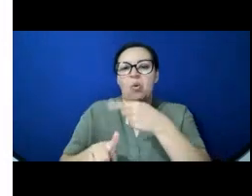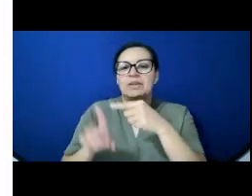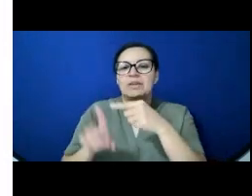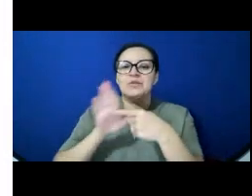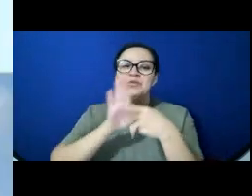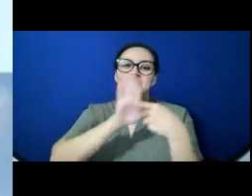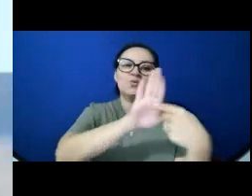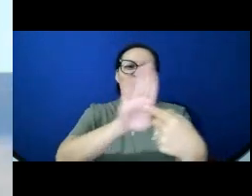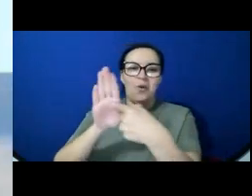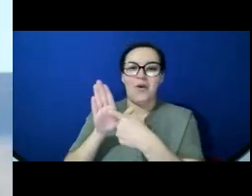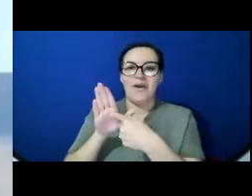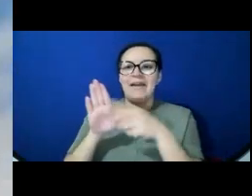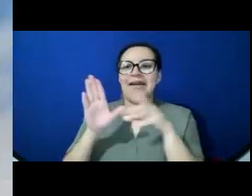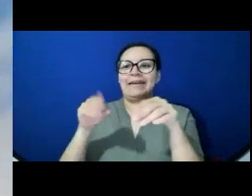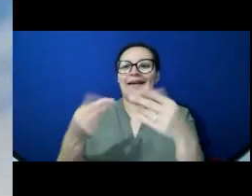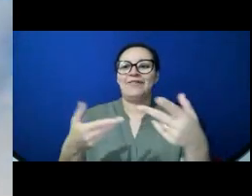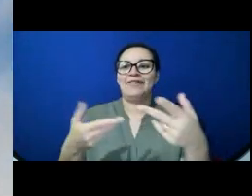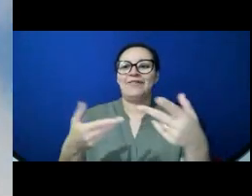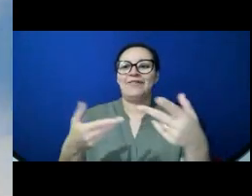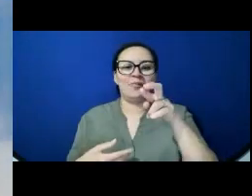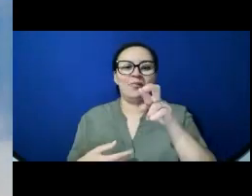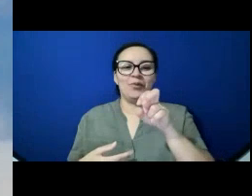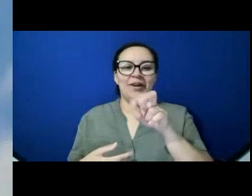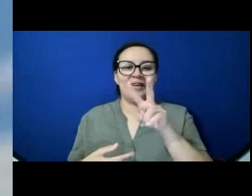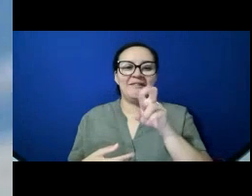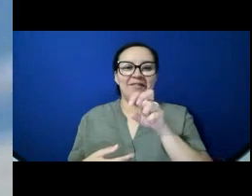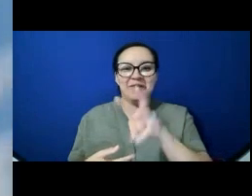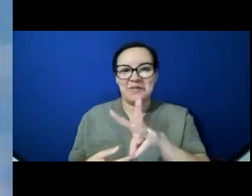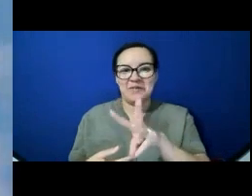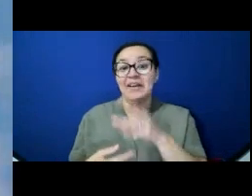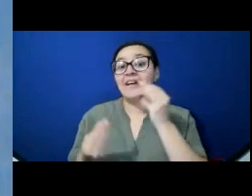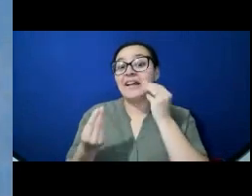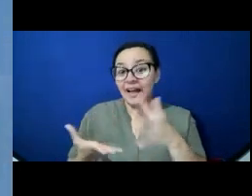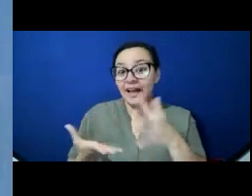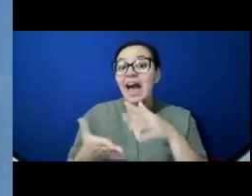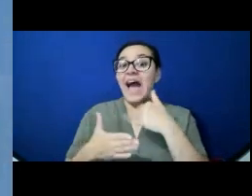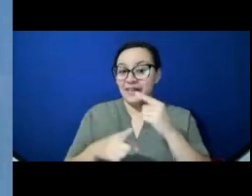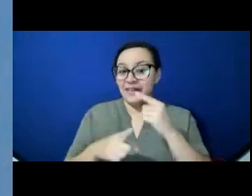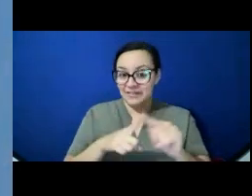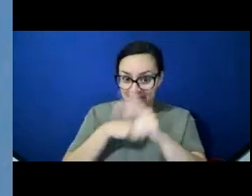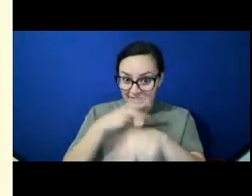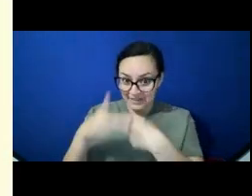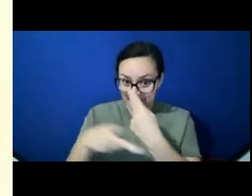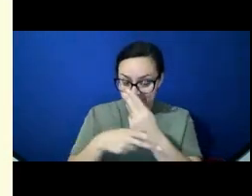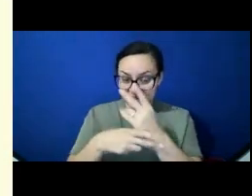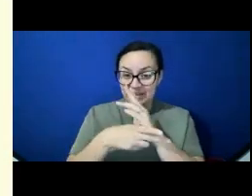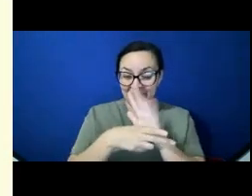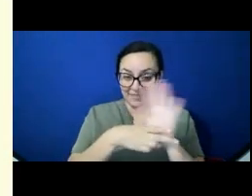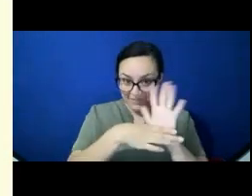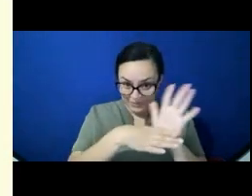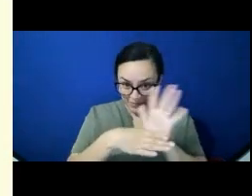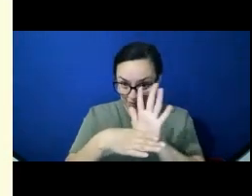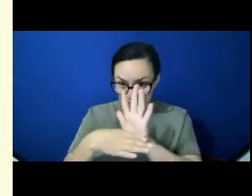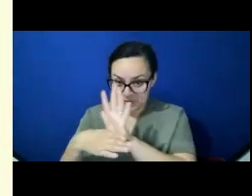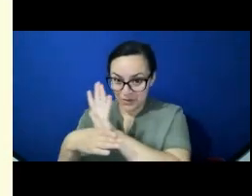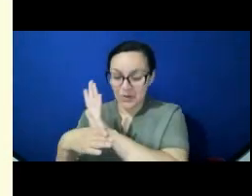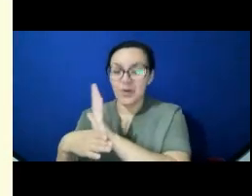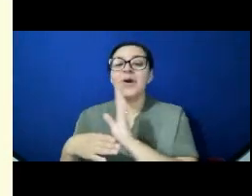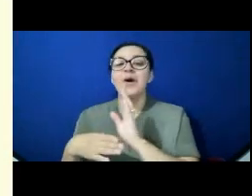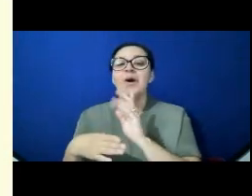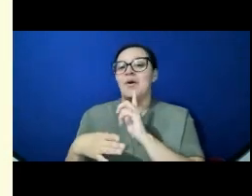the audio, it's okay. We just want to give you a hint so that you can want to have check this